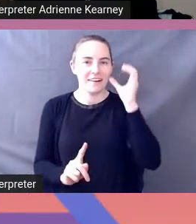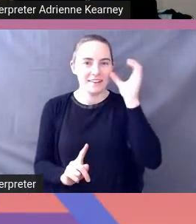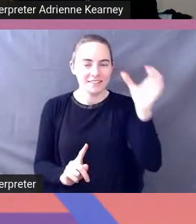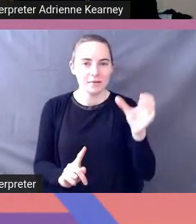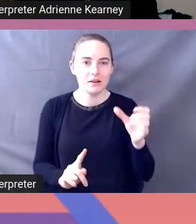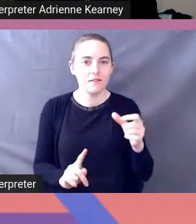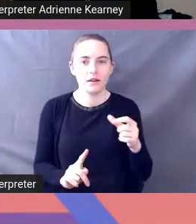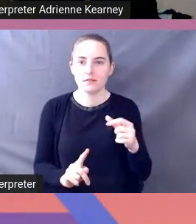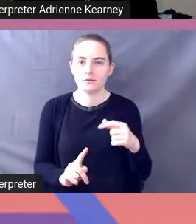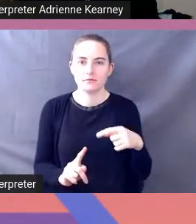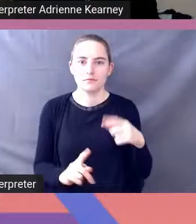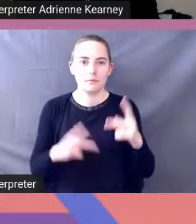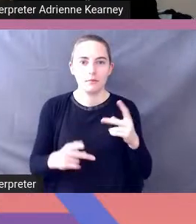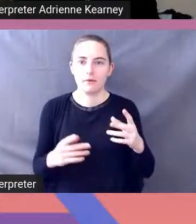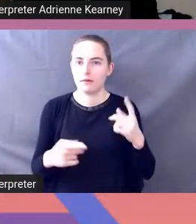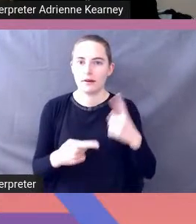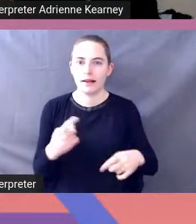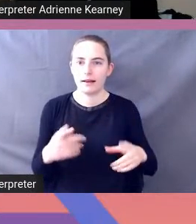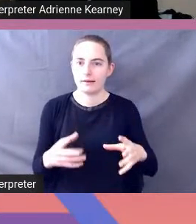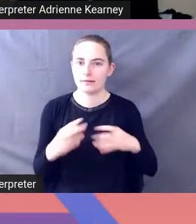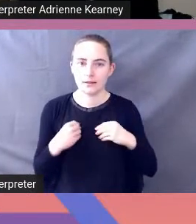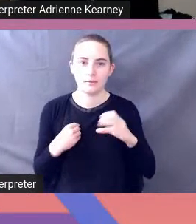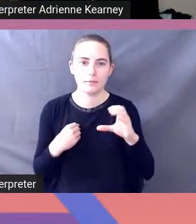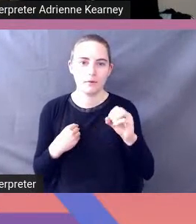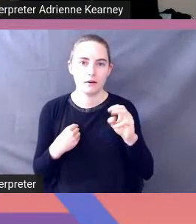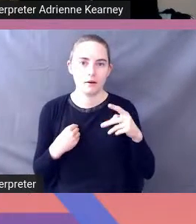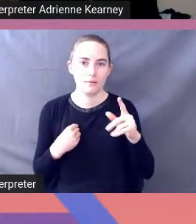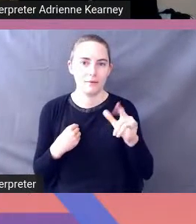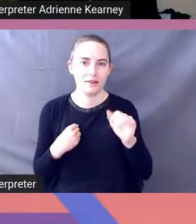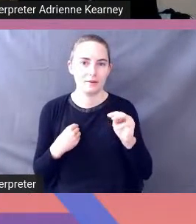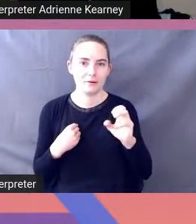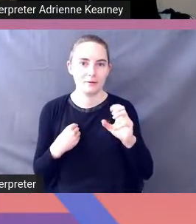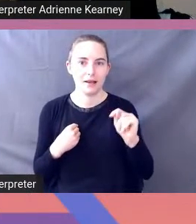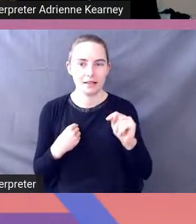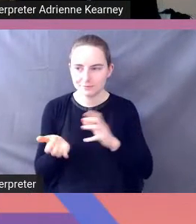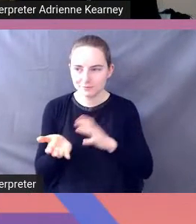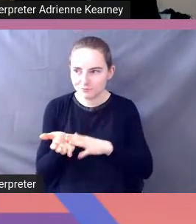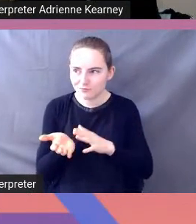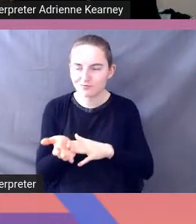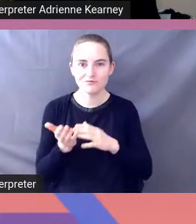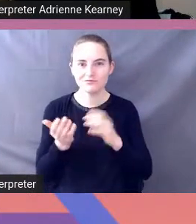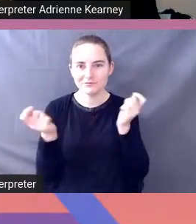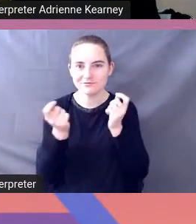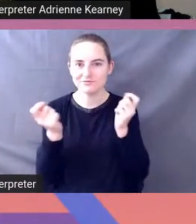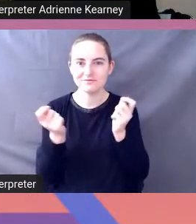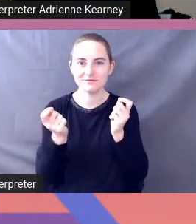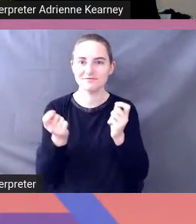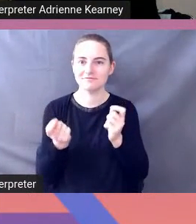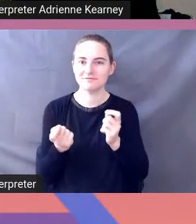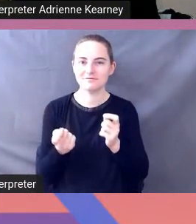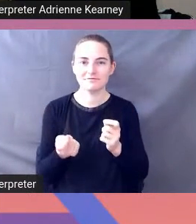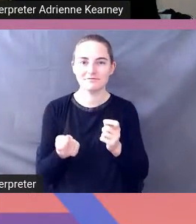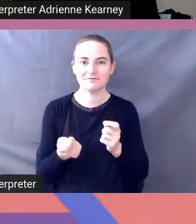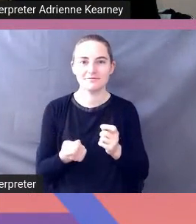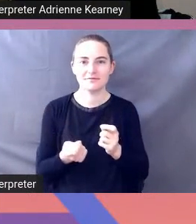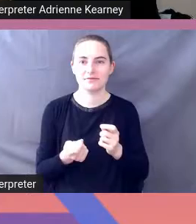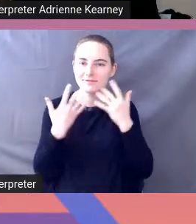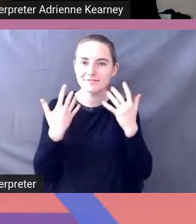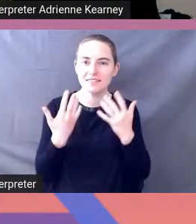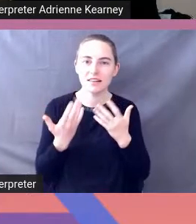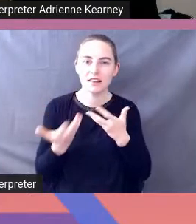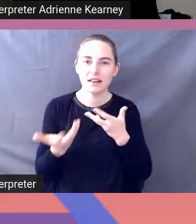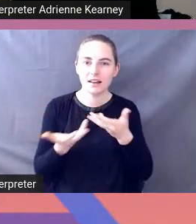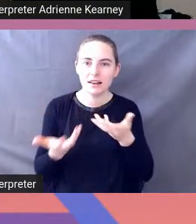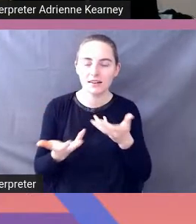do rap battles with them, right? But with the rap battle, I have them do compliments. So it's a compliment